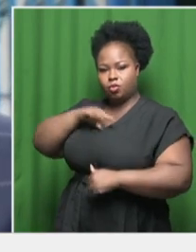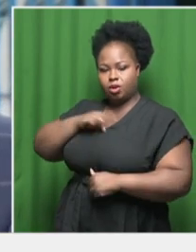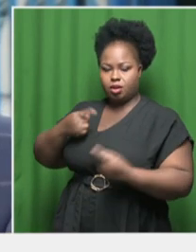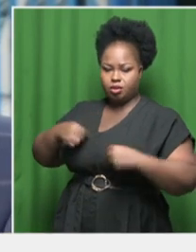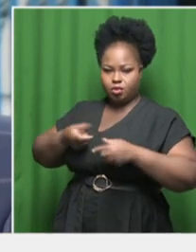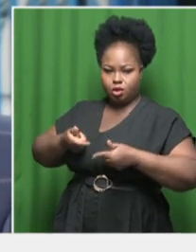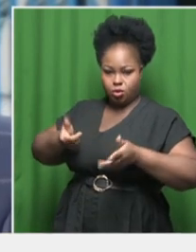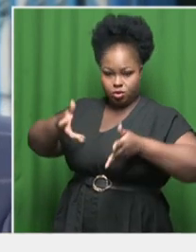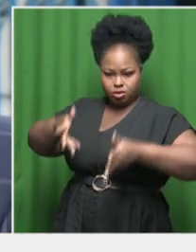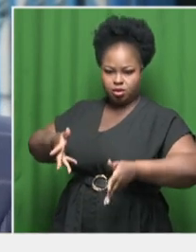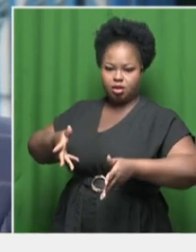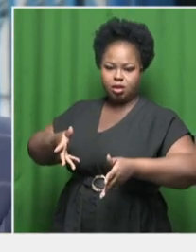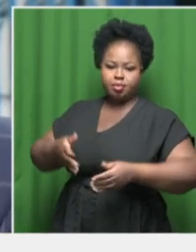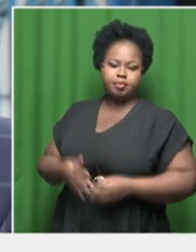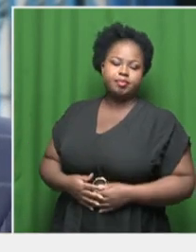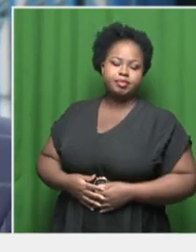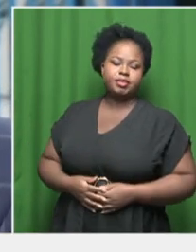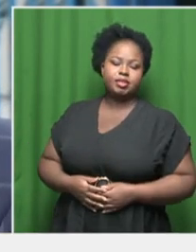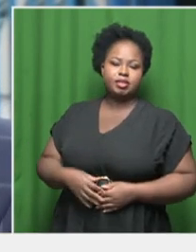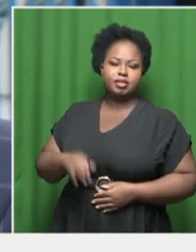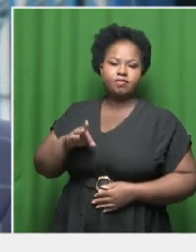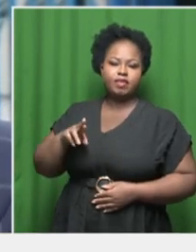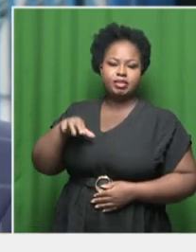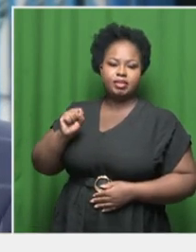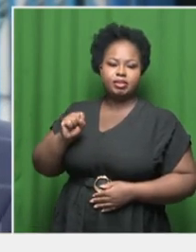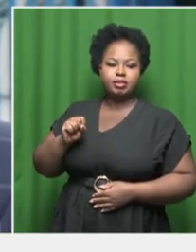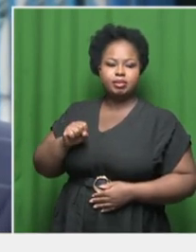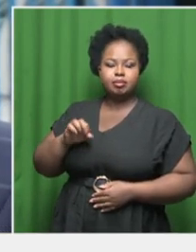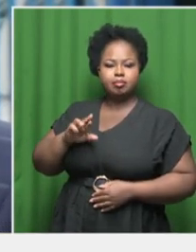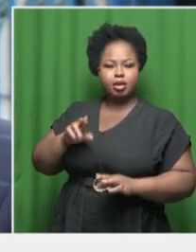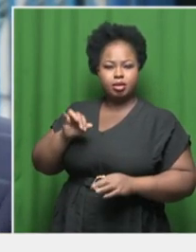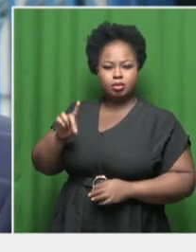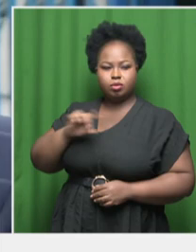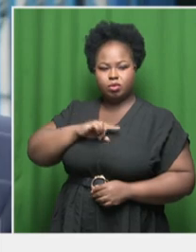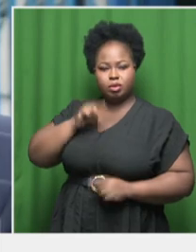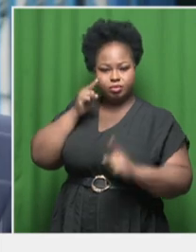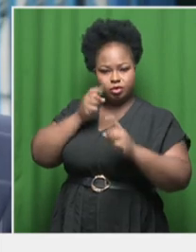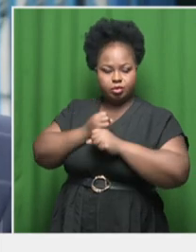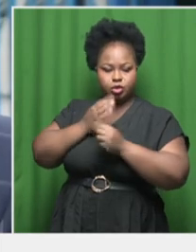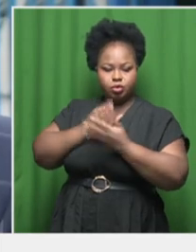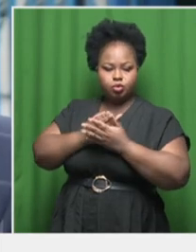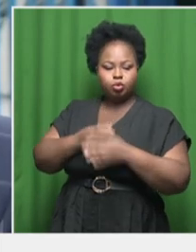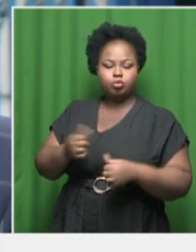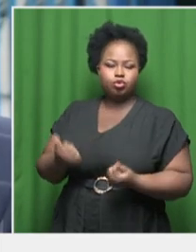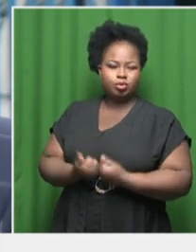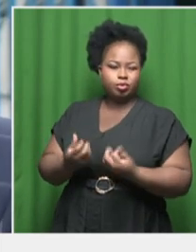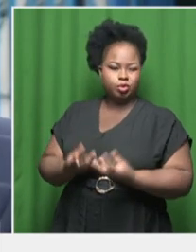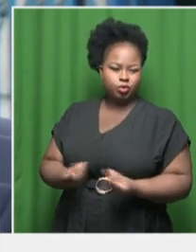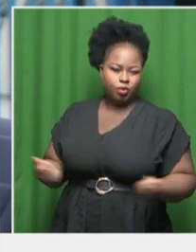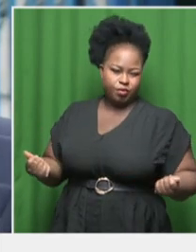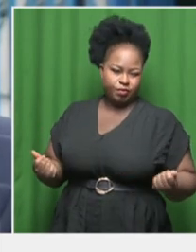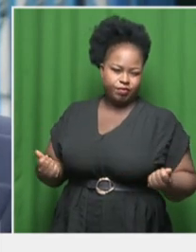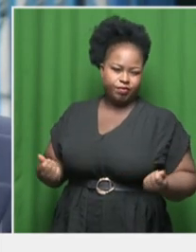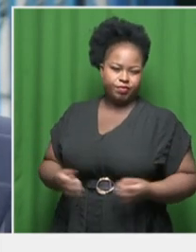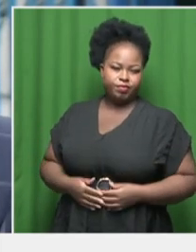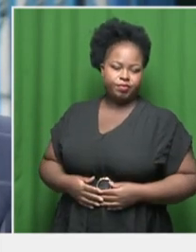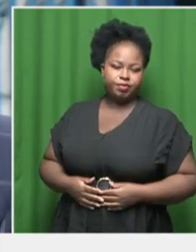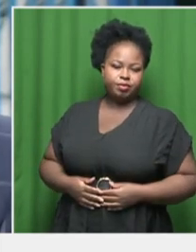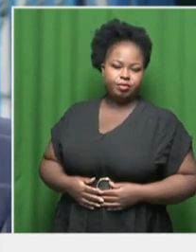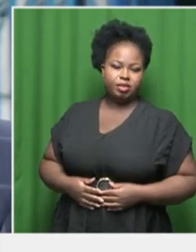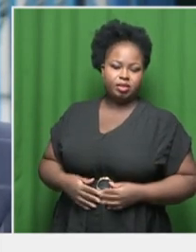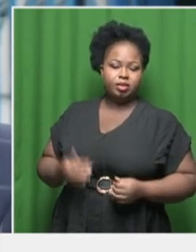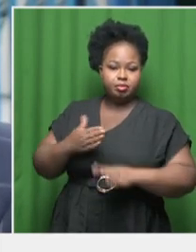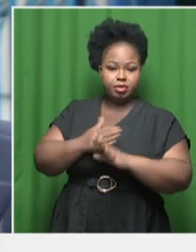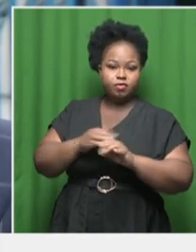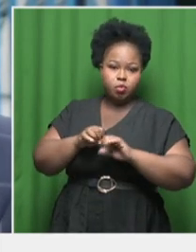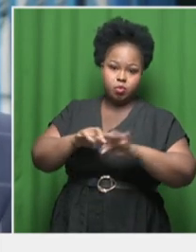this measles campaign here in Francis Bar, because we want to make sure that we deal with the challenge at its infant stages before it